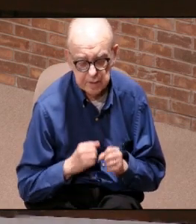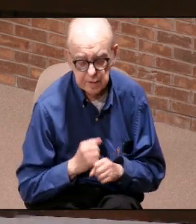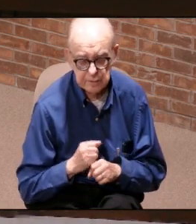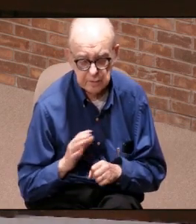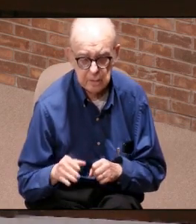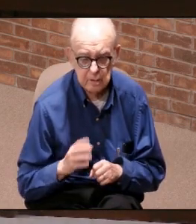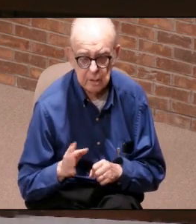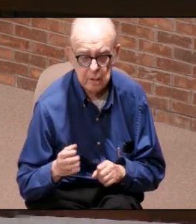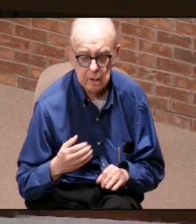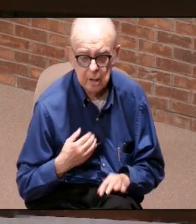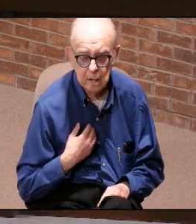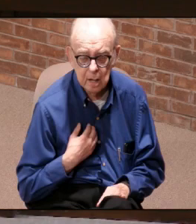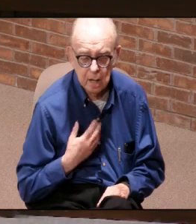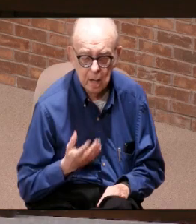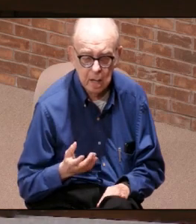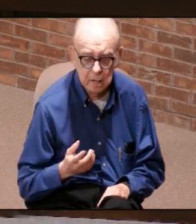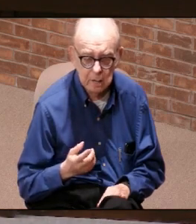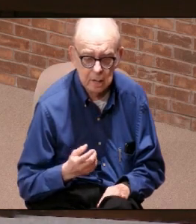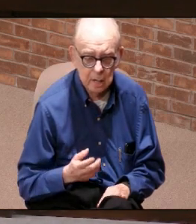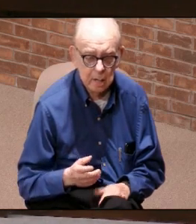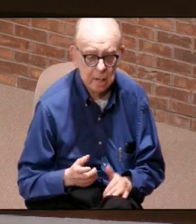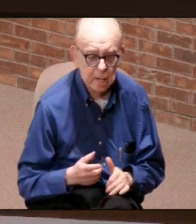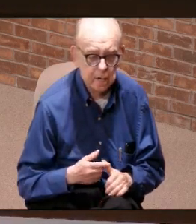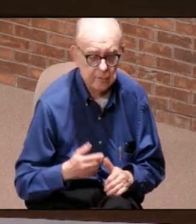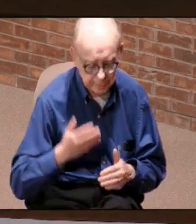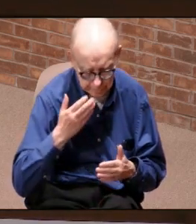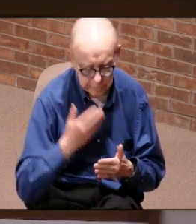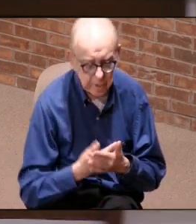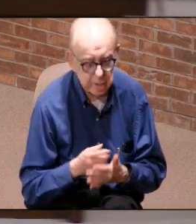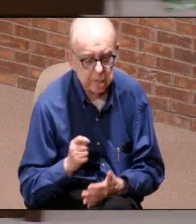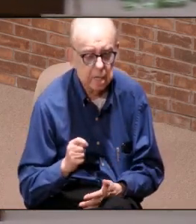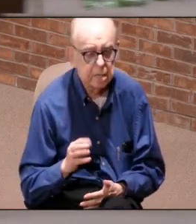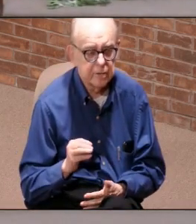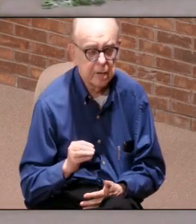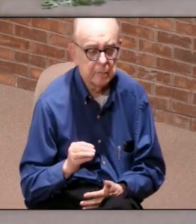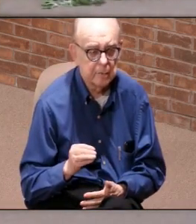and we had our first son, Tim.